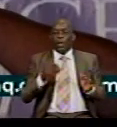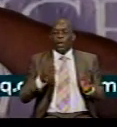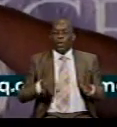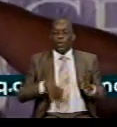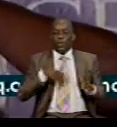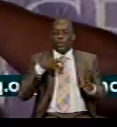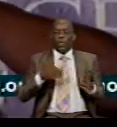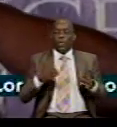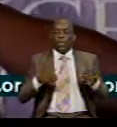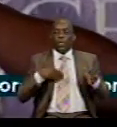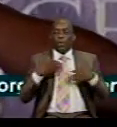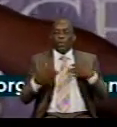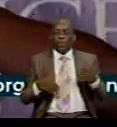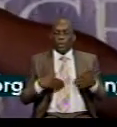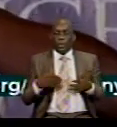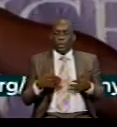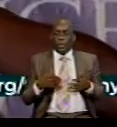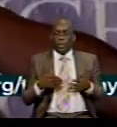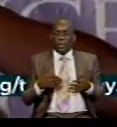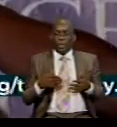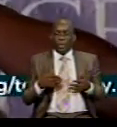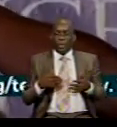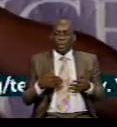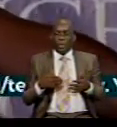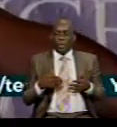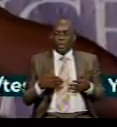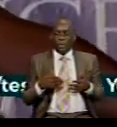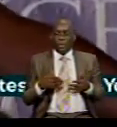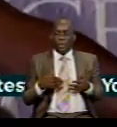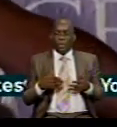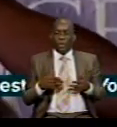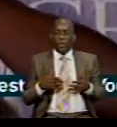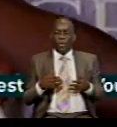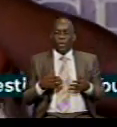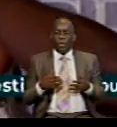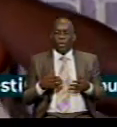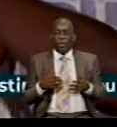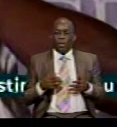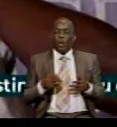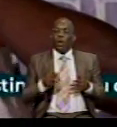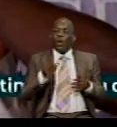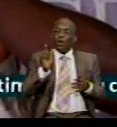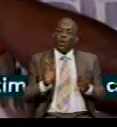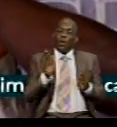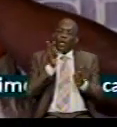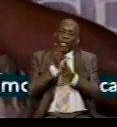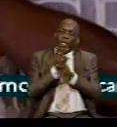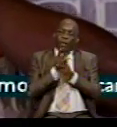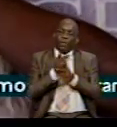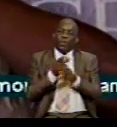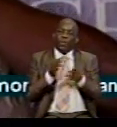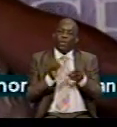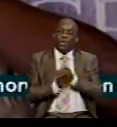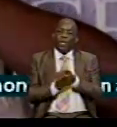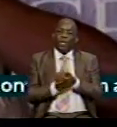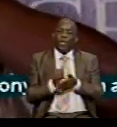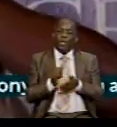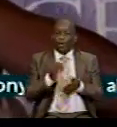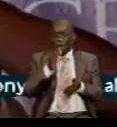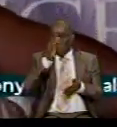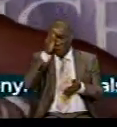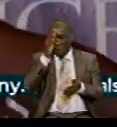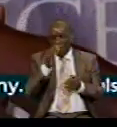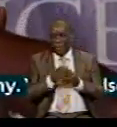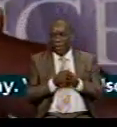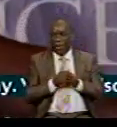God plenty. Say, well, may God just give power. May just go before me. Just well. But